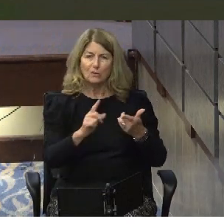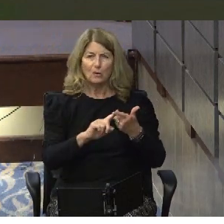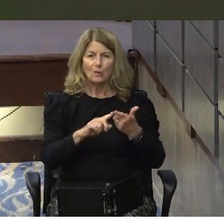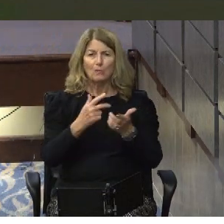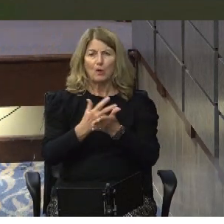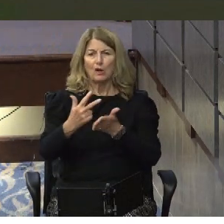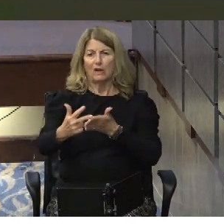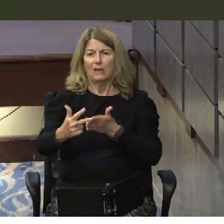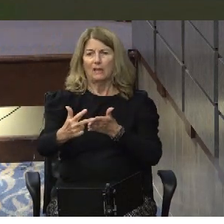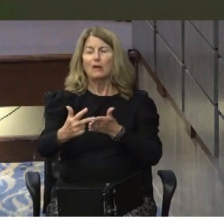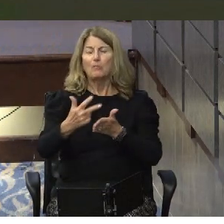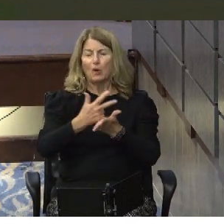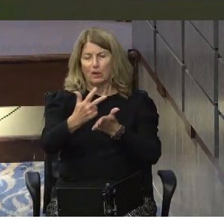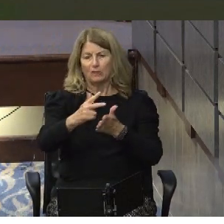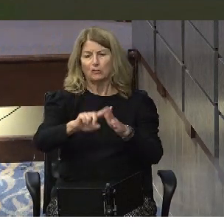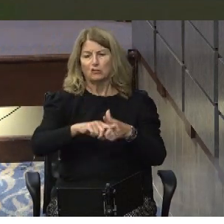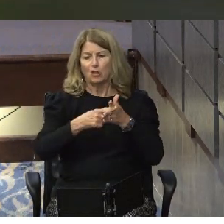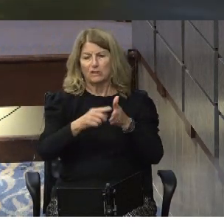2.